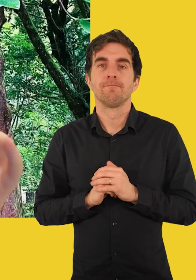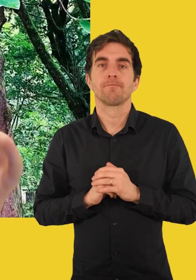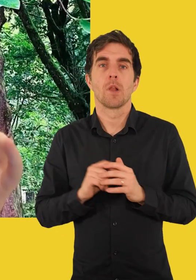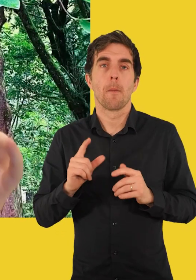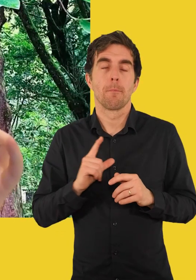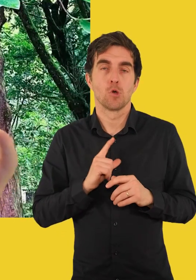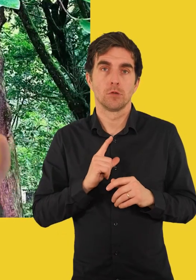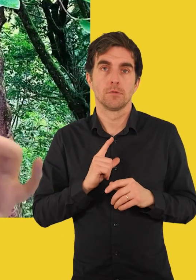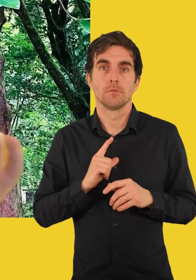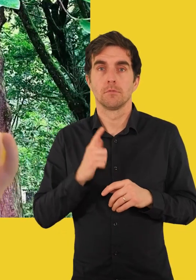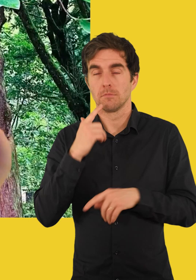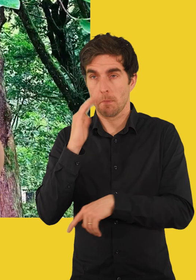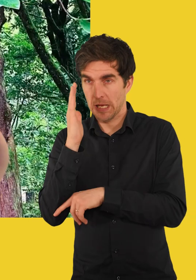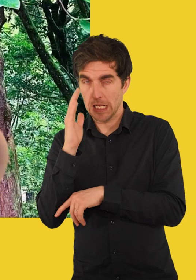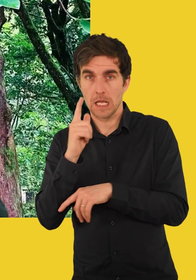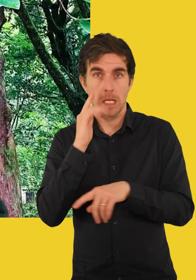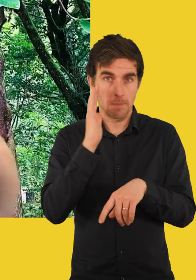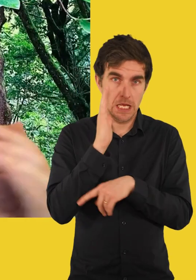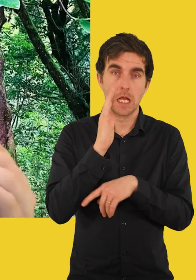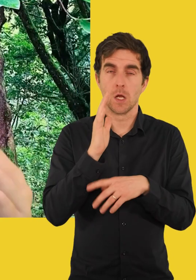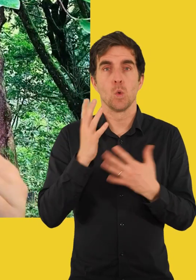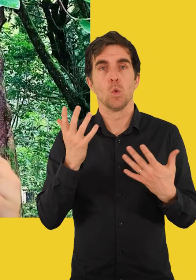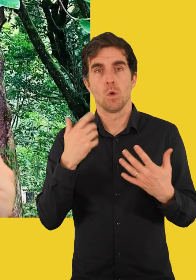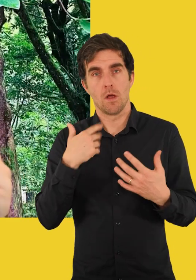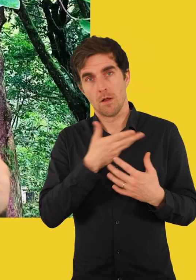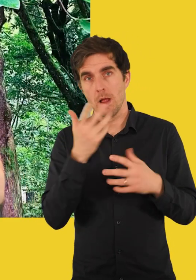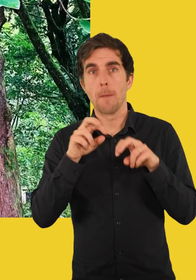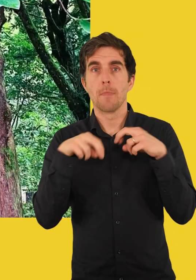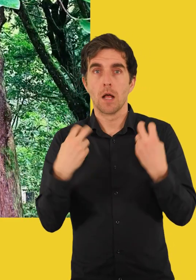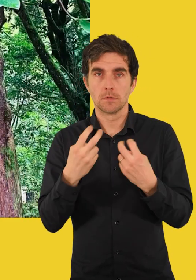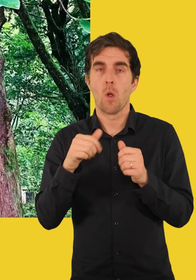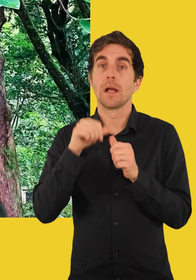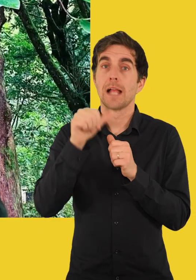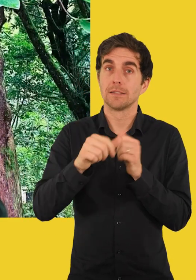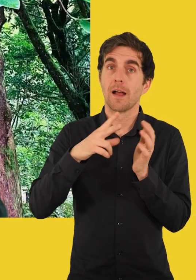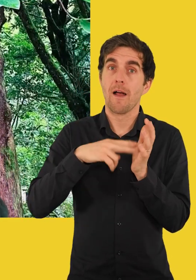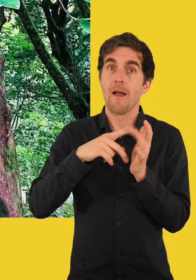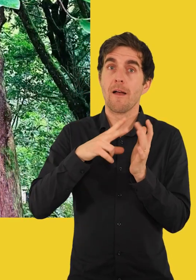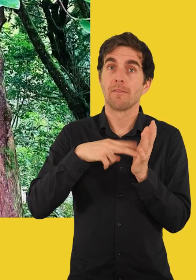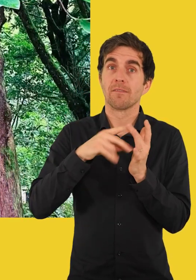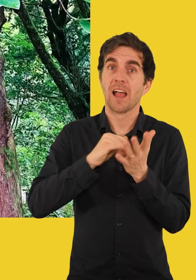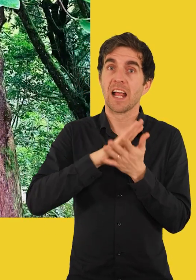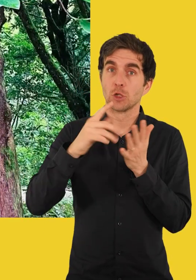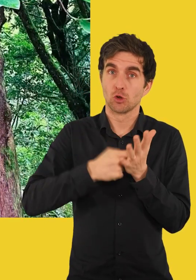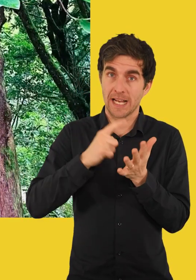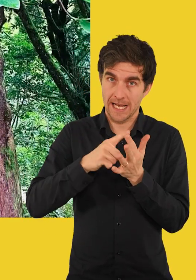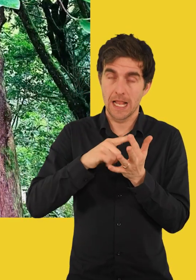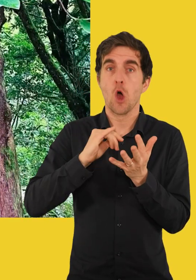between speakers to make sure we all hear from everyone we have on our panel. So next up we